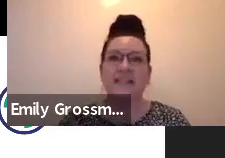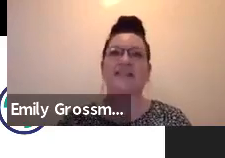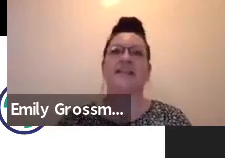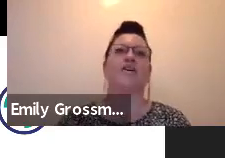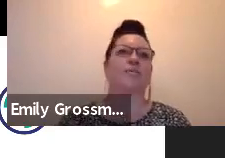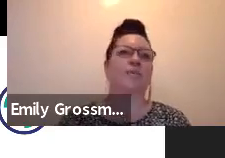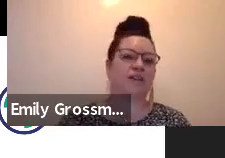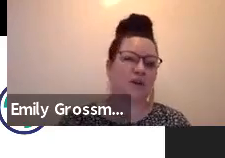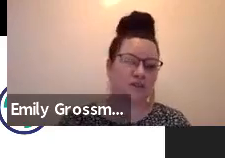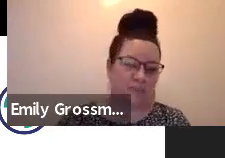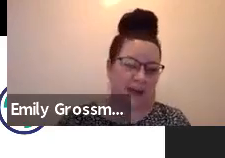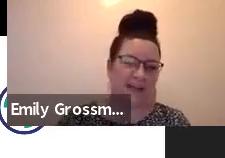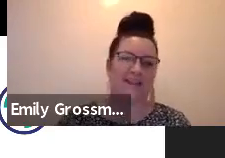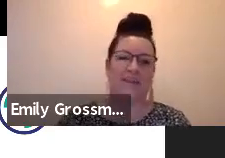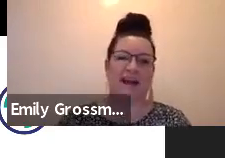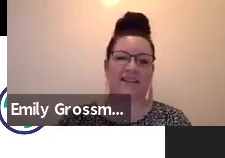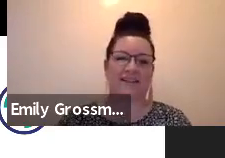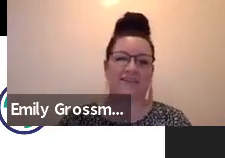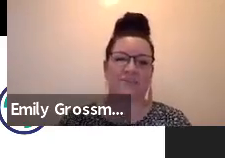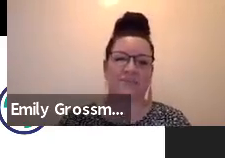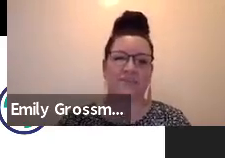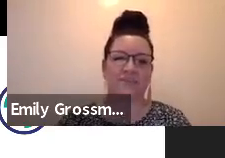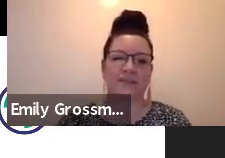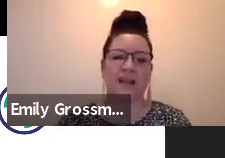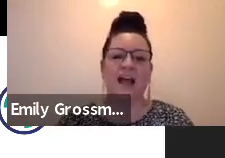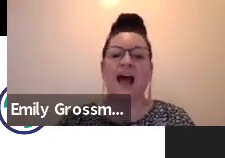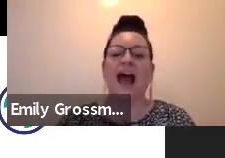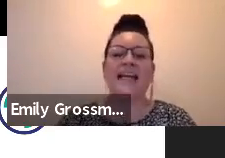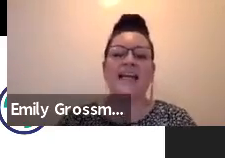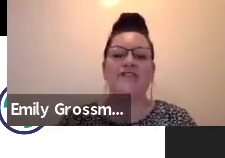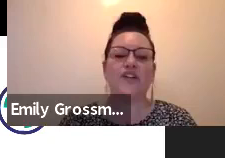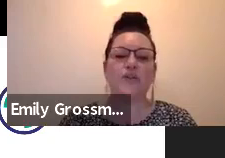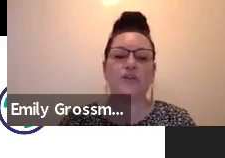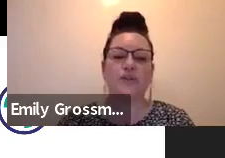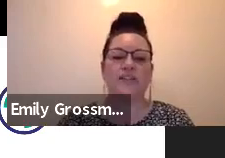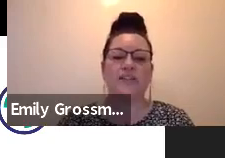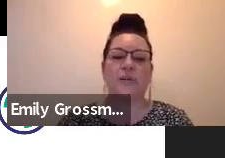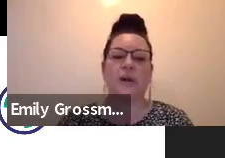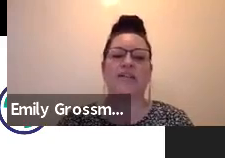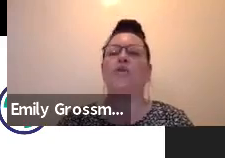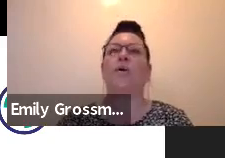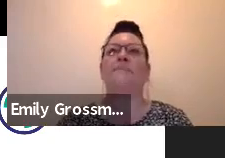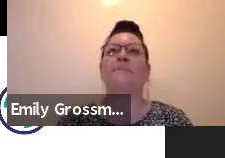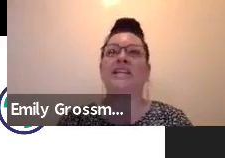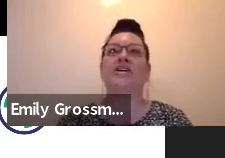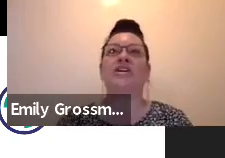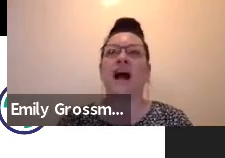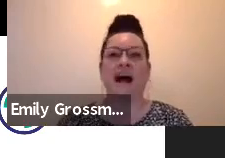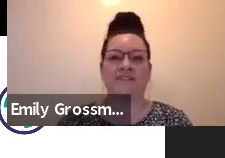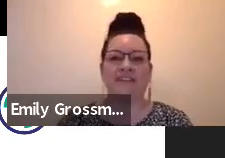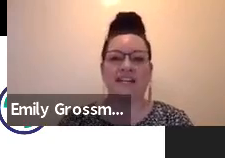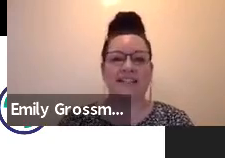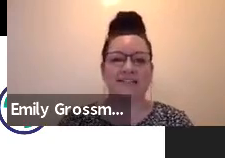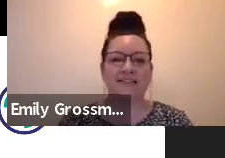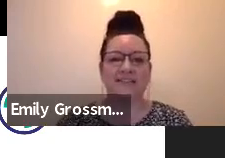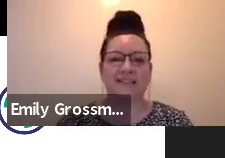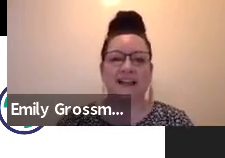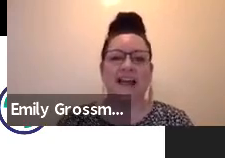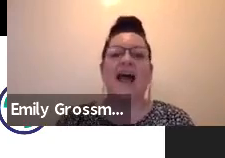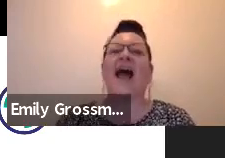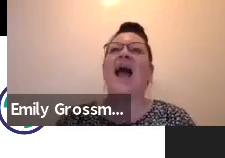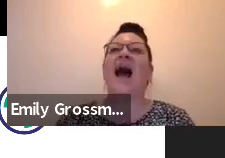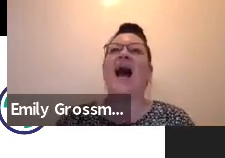I'd still like you to put the laundry back in the basket. And if you do this in a way that you appear confident,